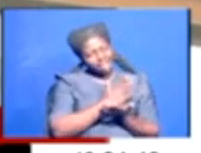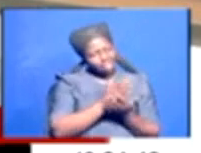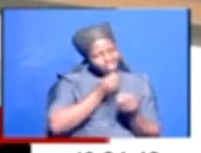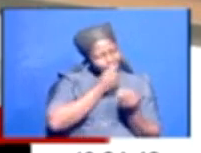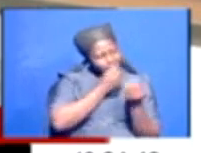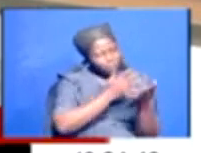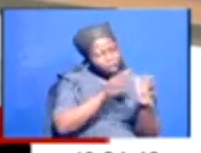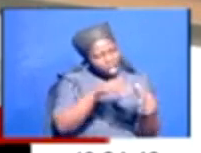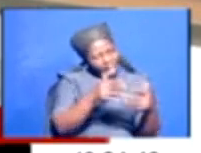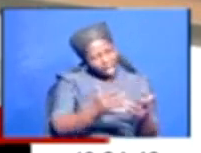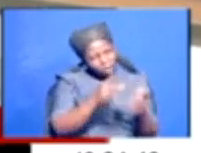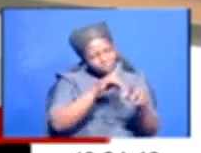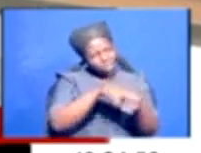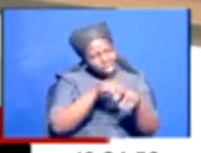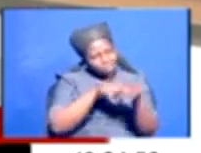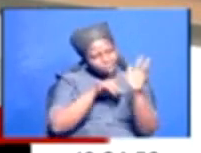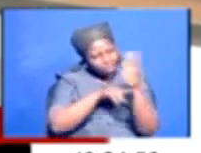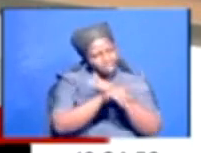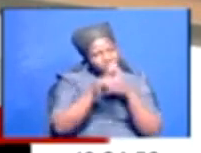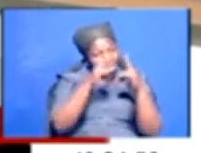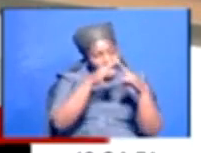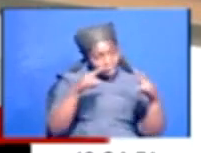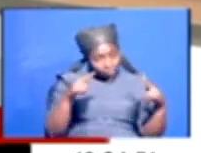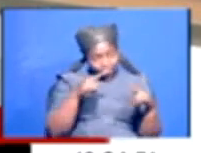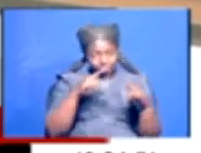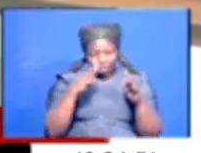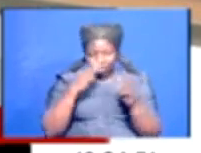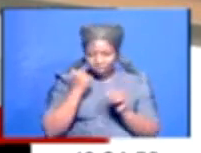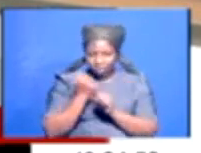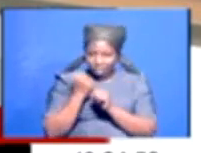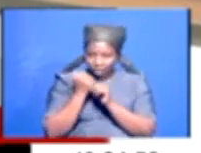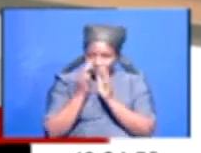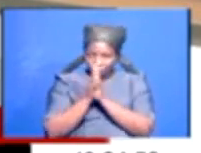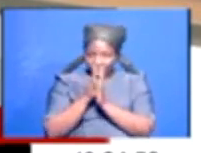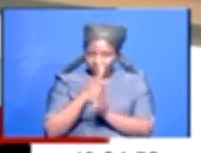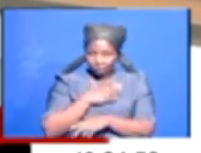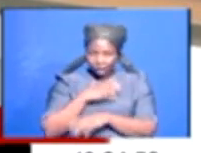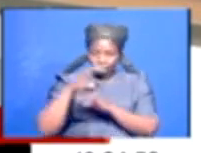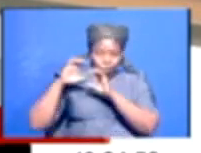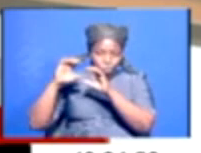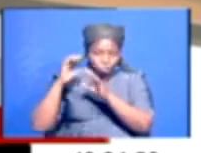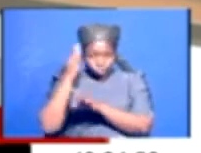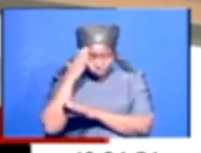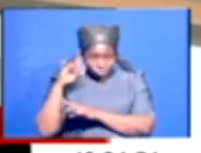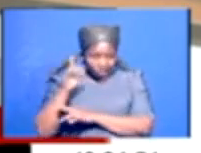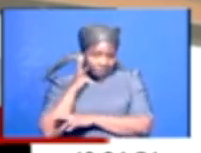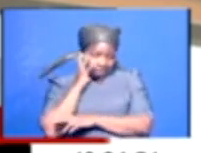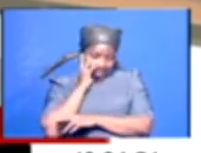camp? Okay, working with my coach, you know, he has experience.